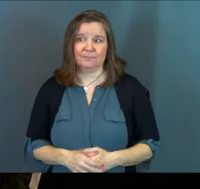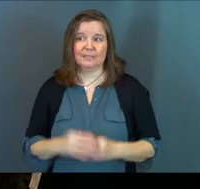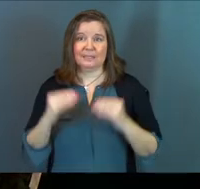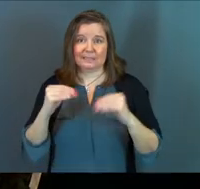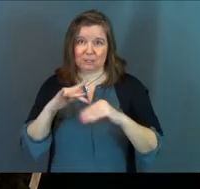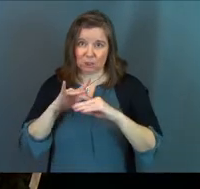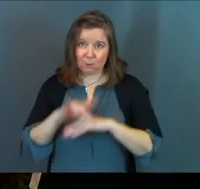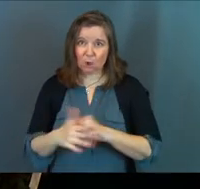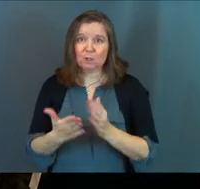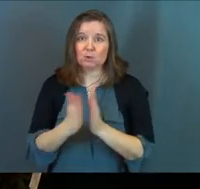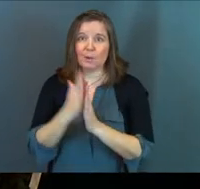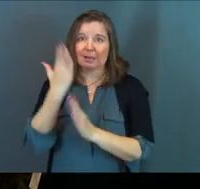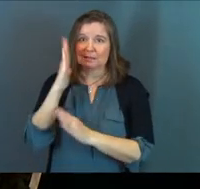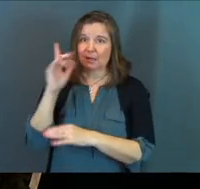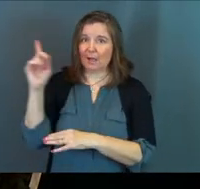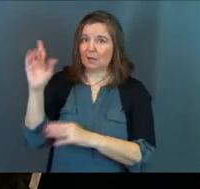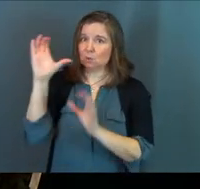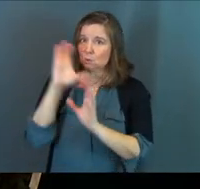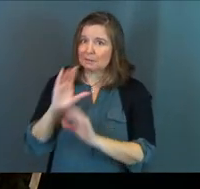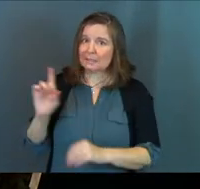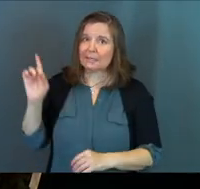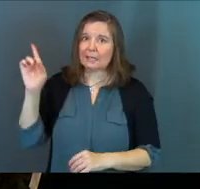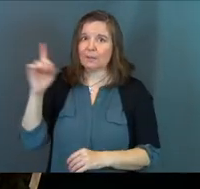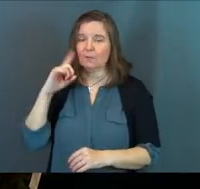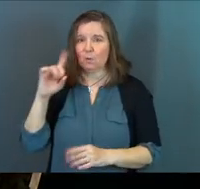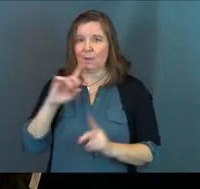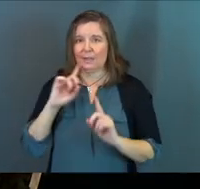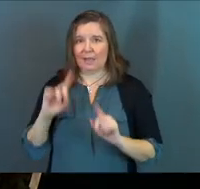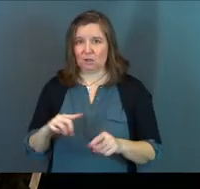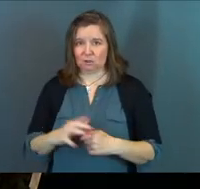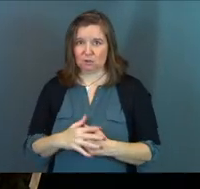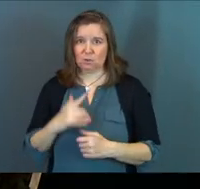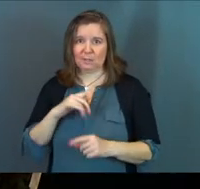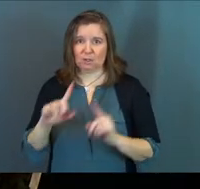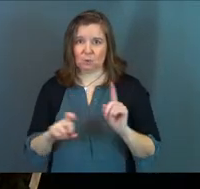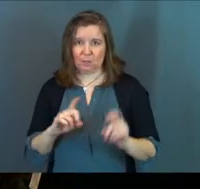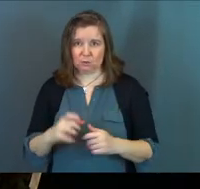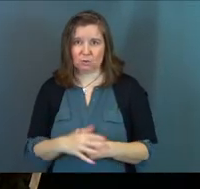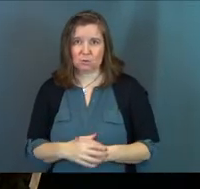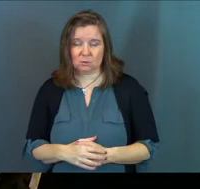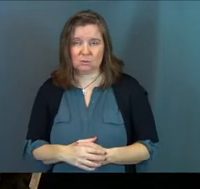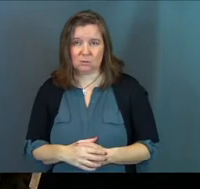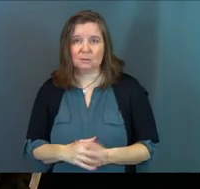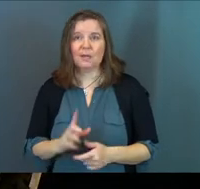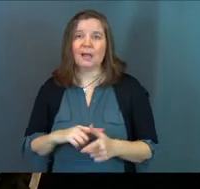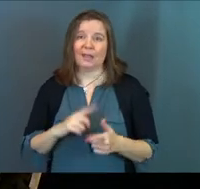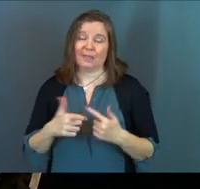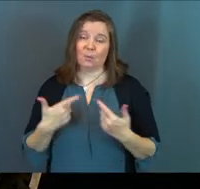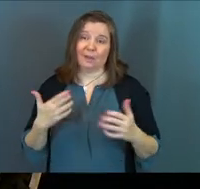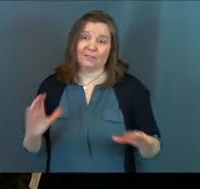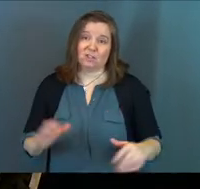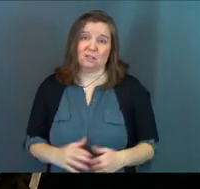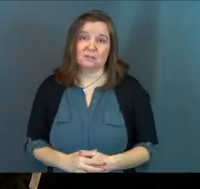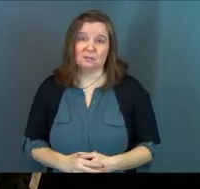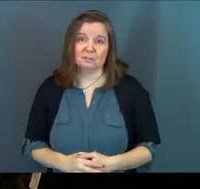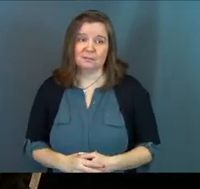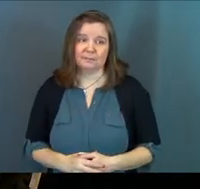them early to ask God and seek him for the answers to these questions. Then we got a chance.